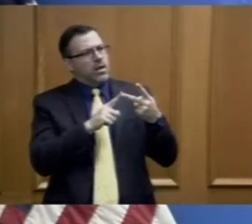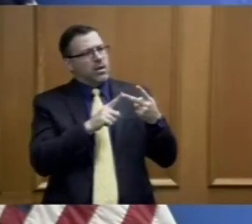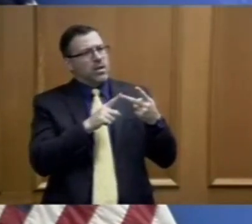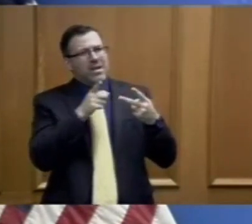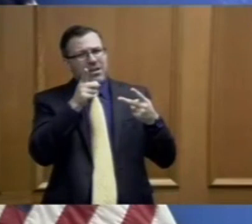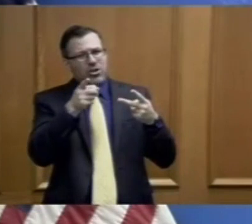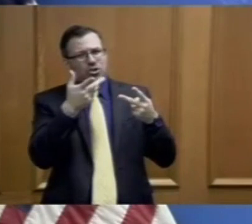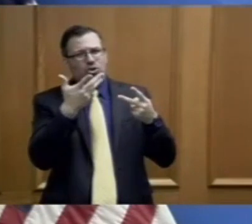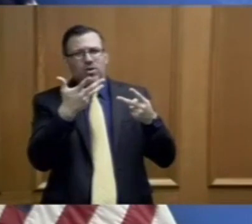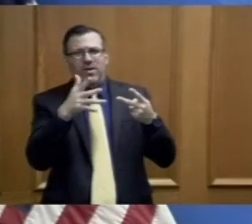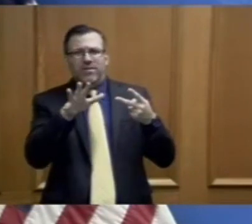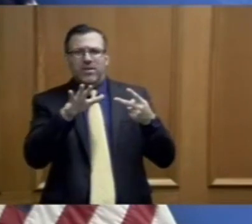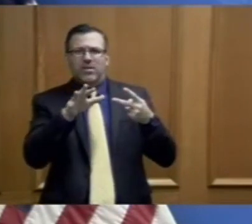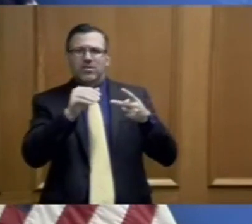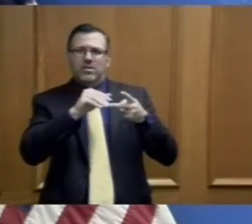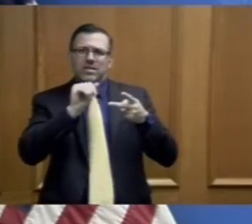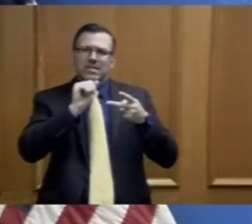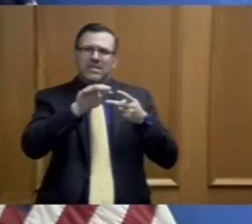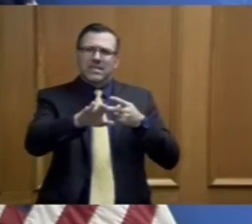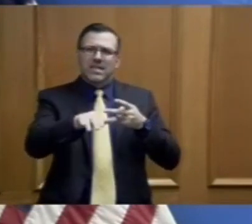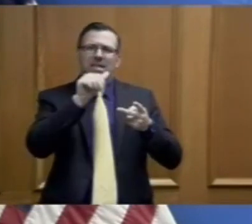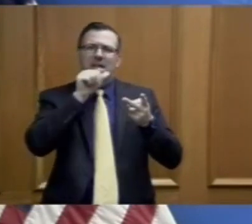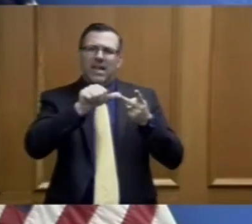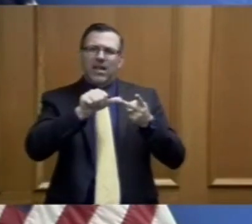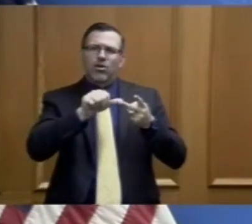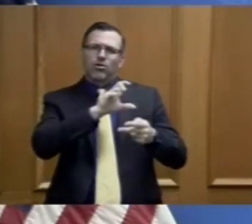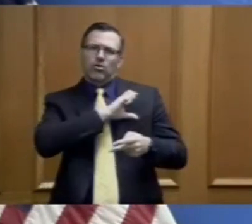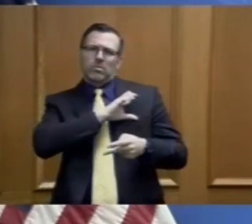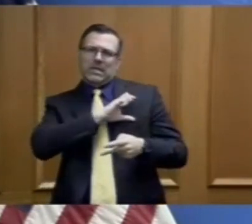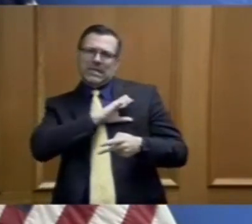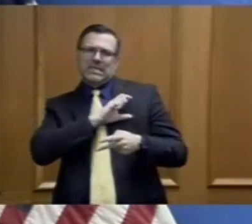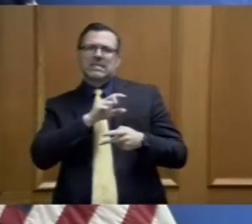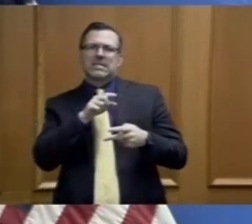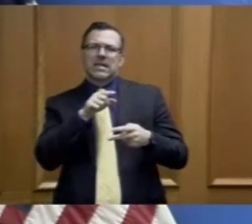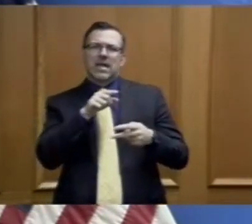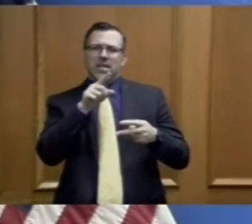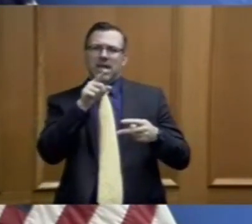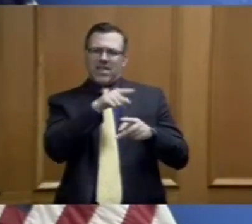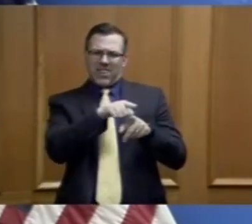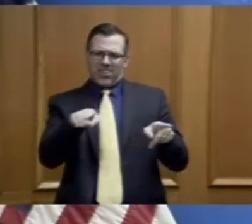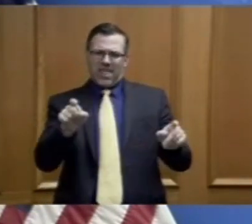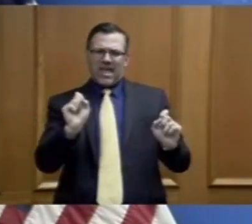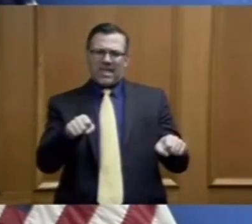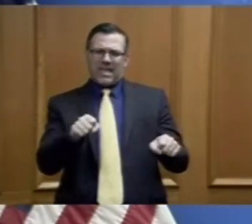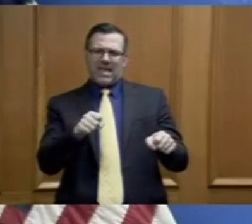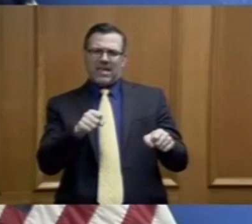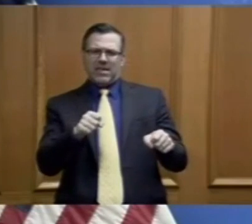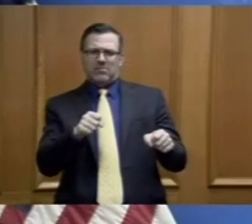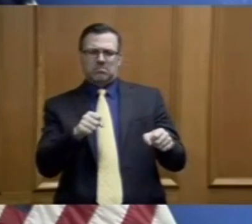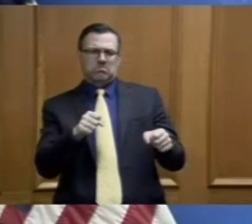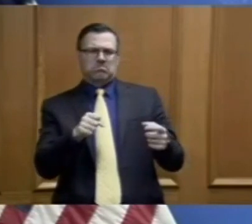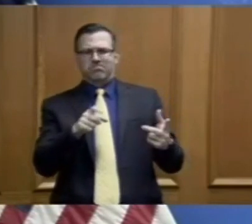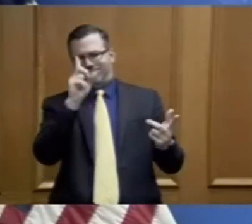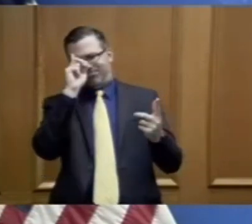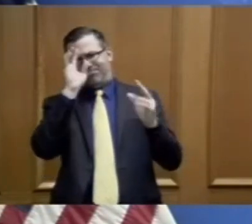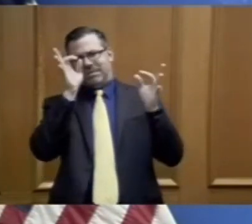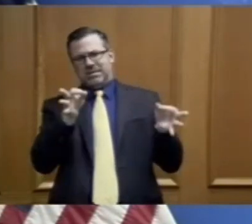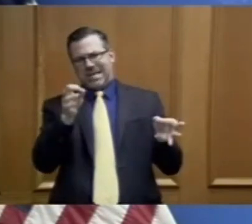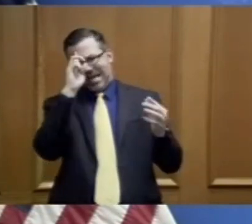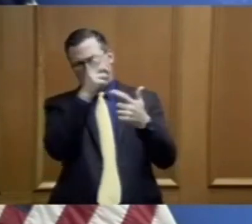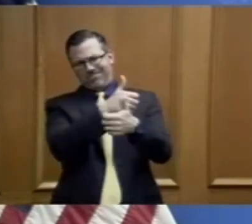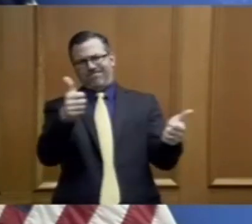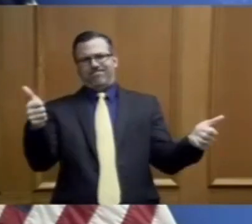notice to local law enforcement agencies that they can police this how they want to, akin to how you did several weeks ago when you put